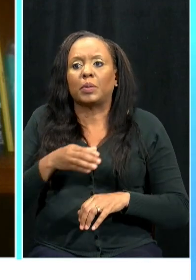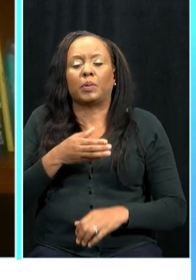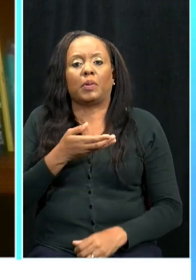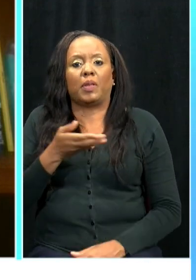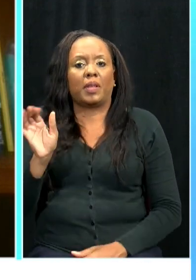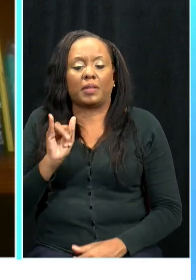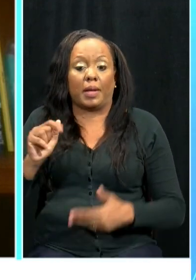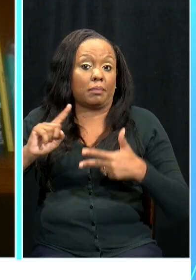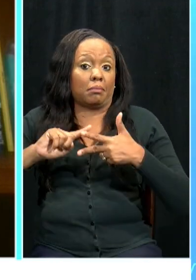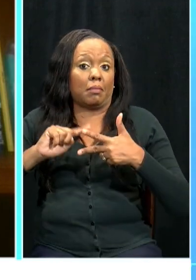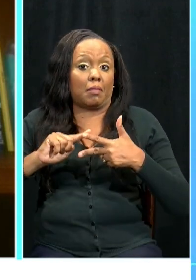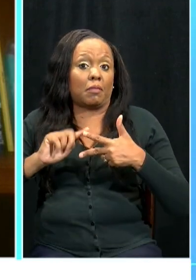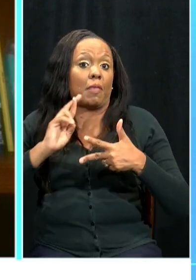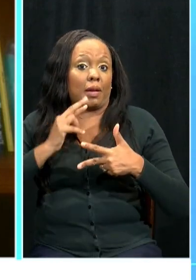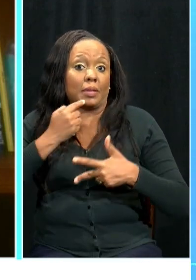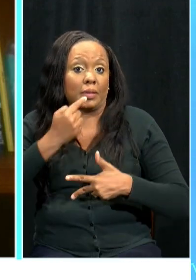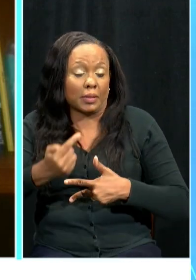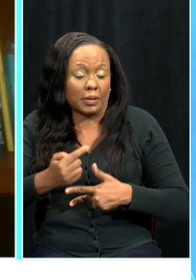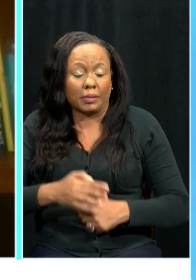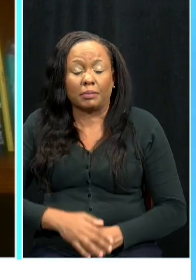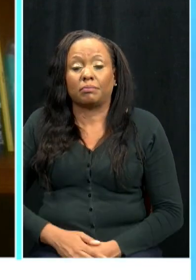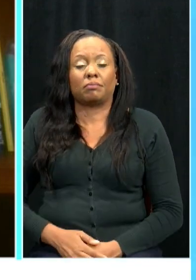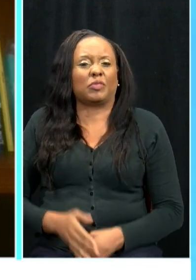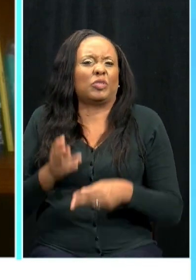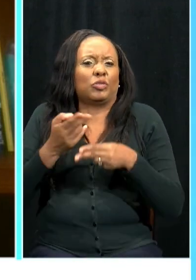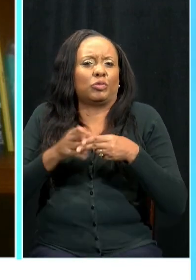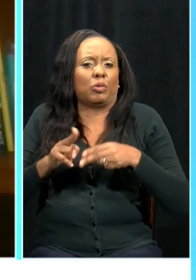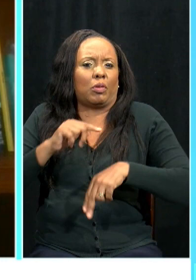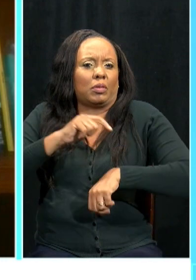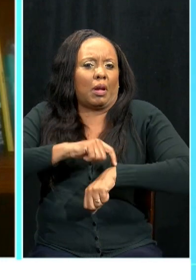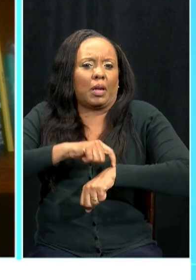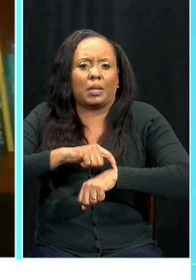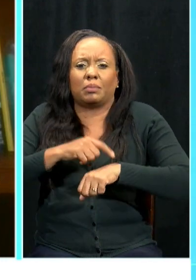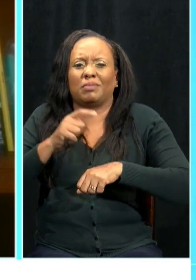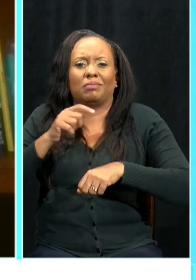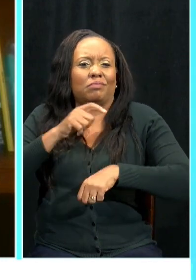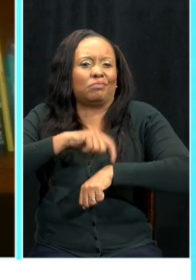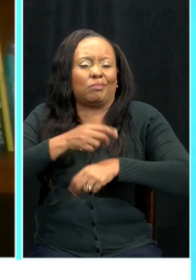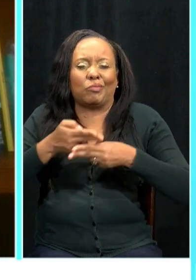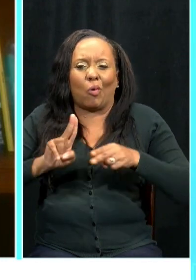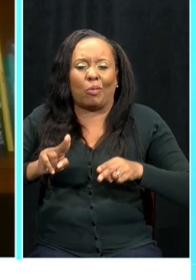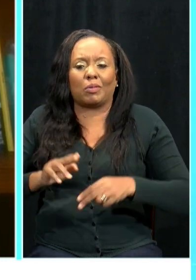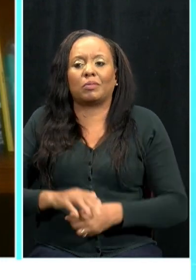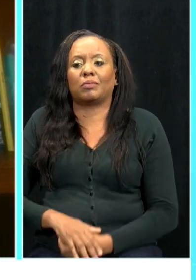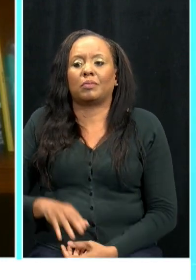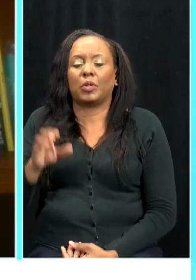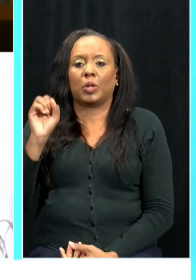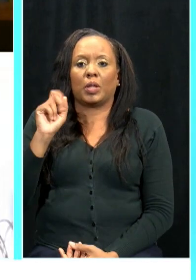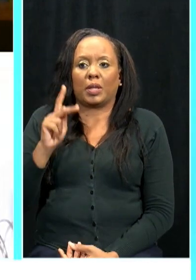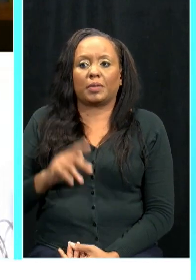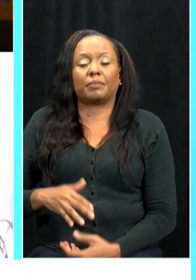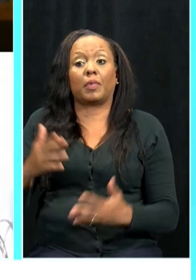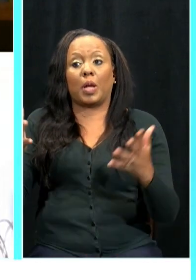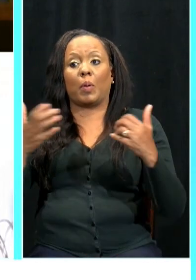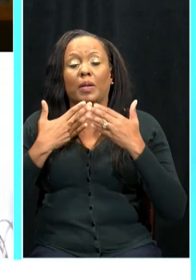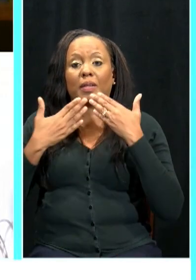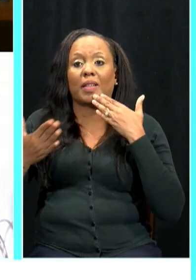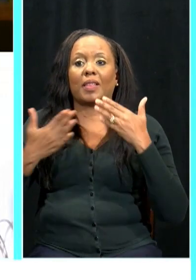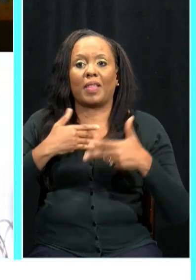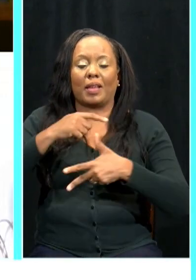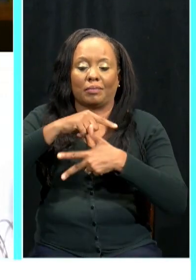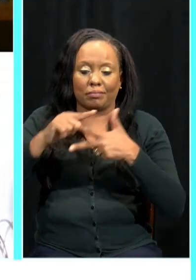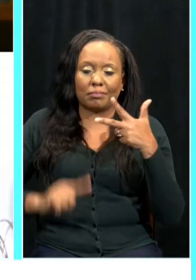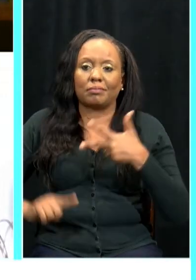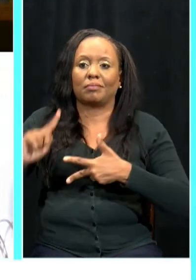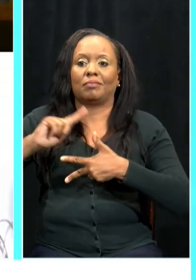would have been proposing that they do, to ensure as wide people possible. Okay, I want to thank my guest, His Excellency